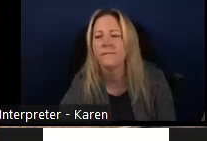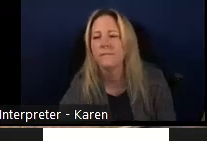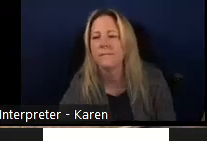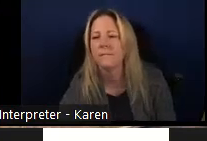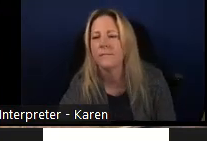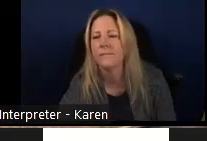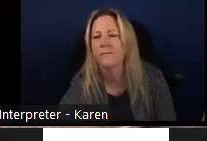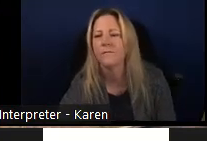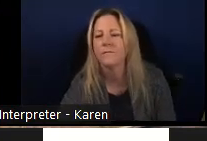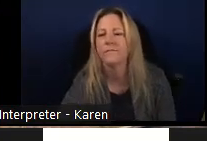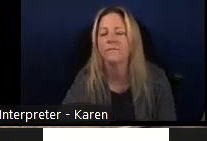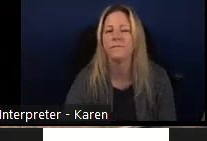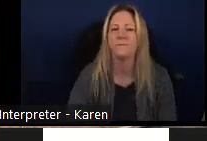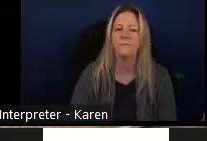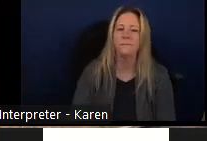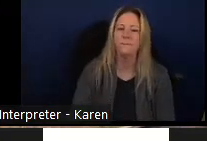Oh, I see